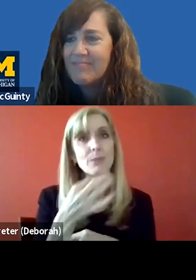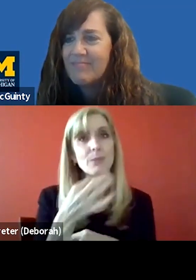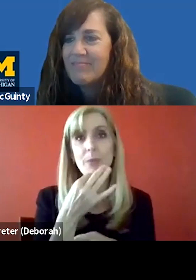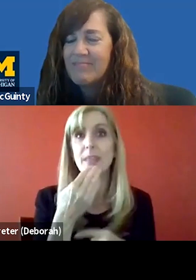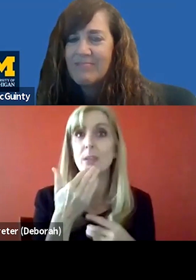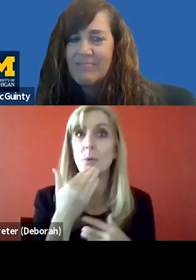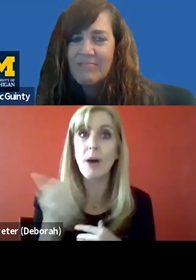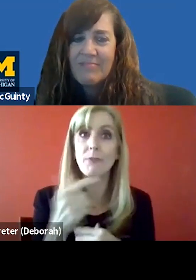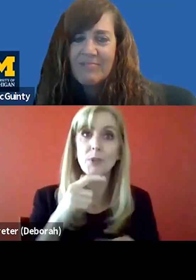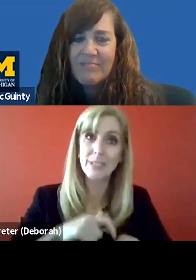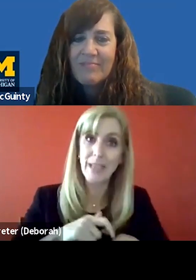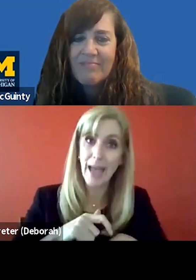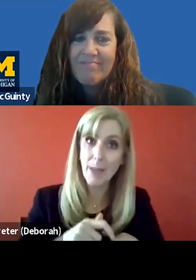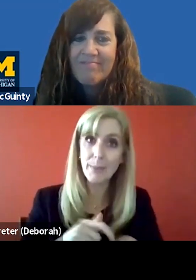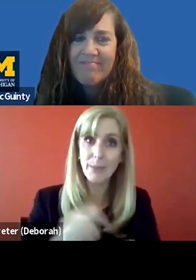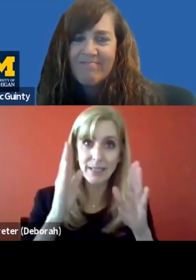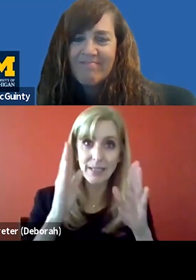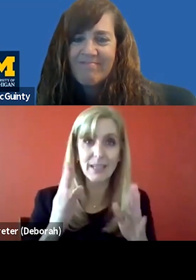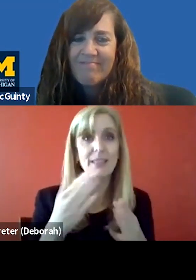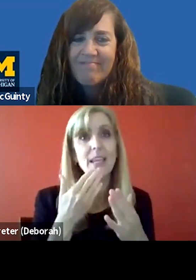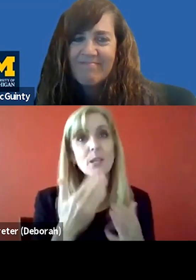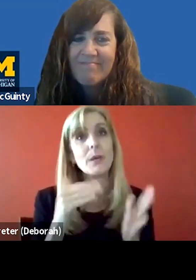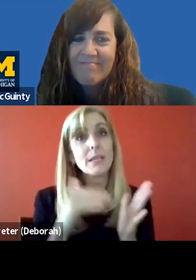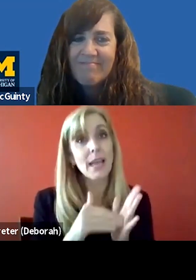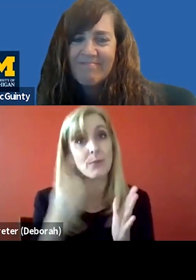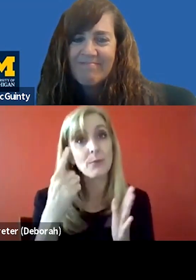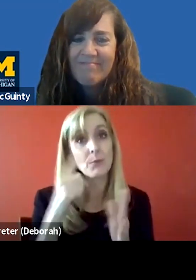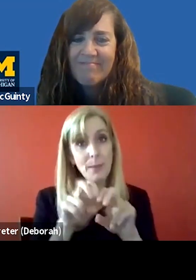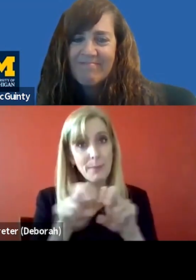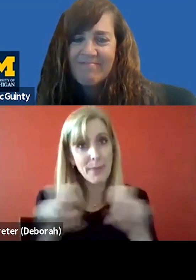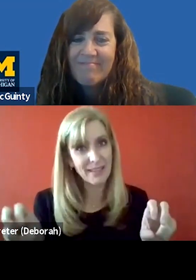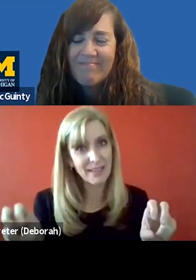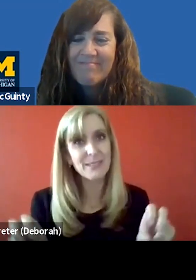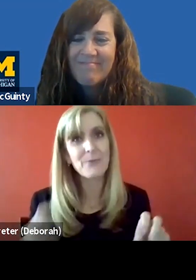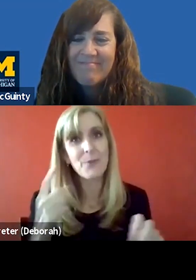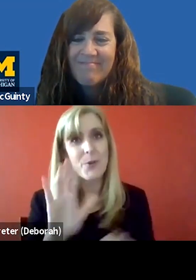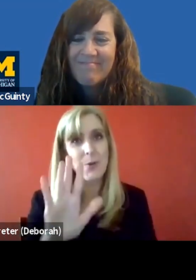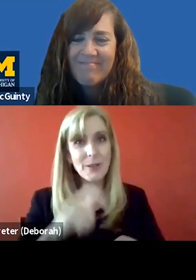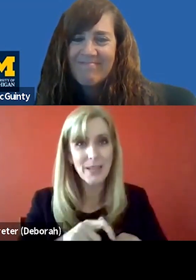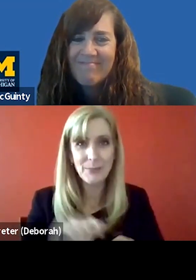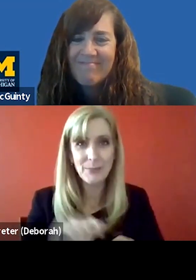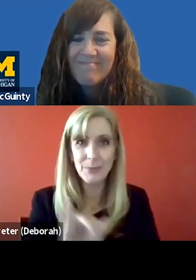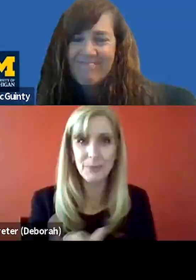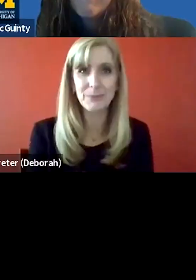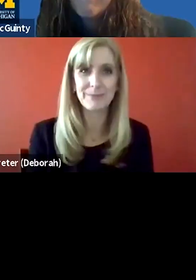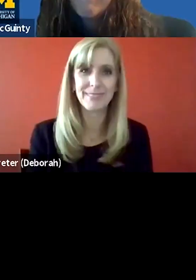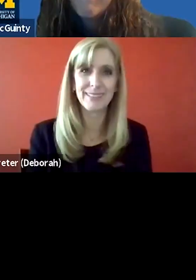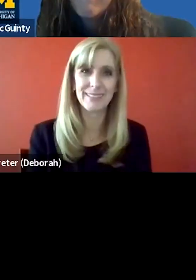time and your attention. And again, thank you to our panelists for your time as well.